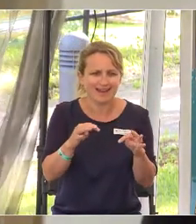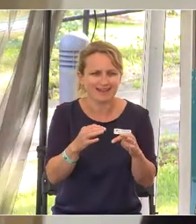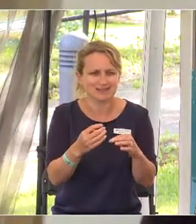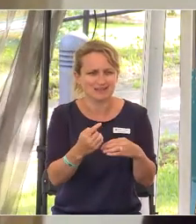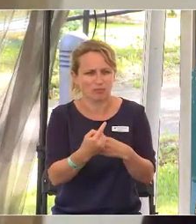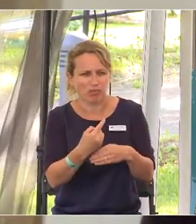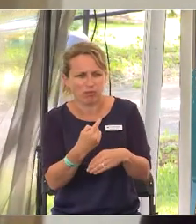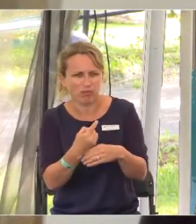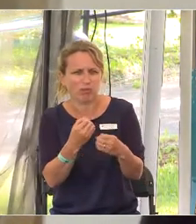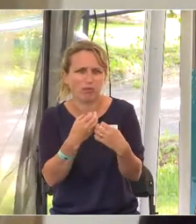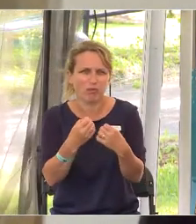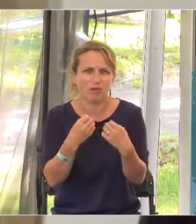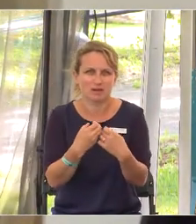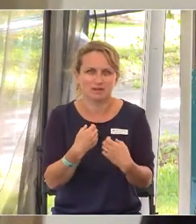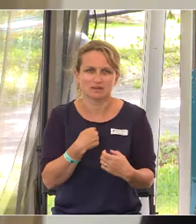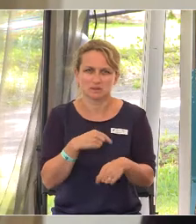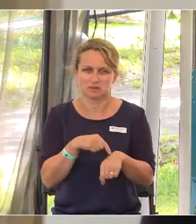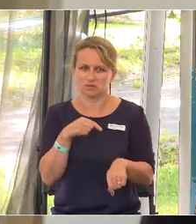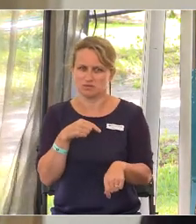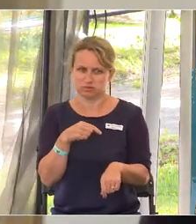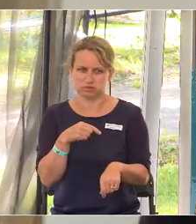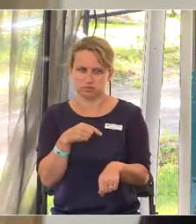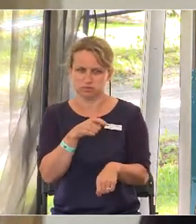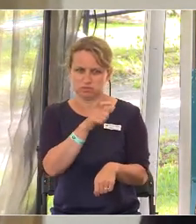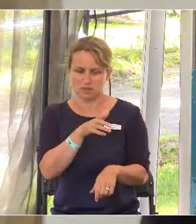perceived like these are really bad, terrible people.